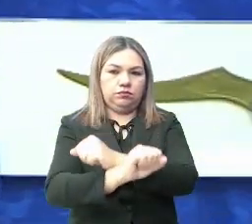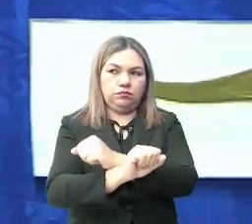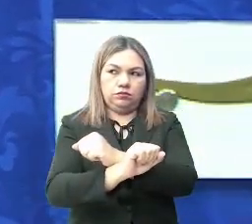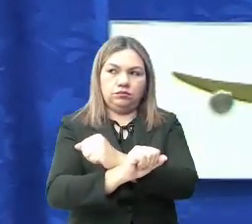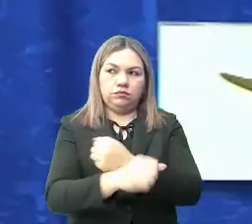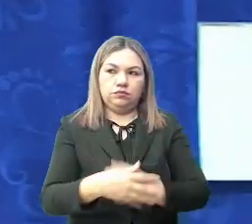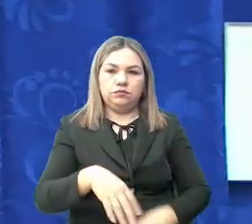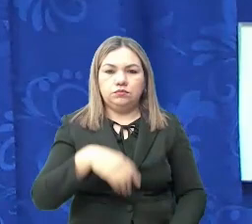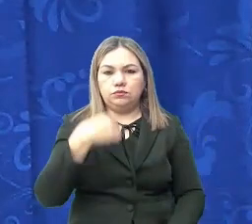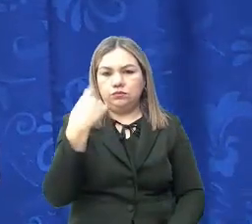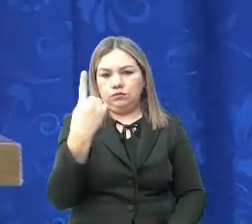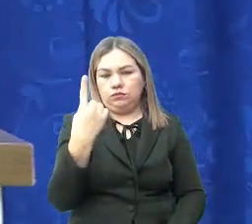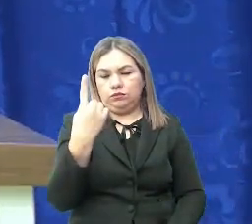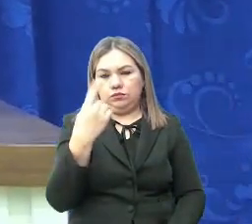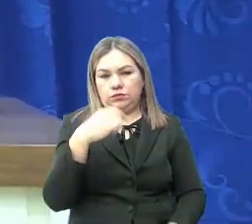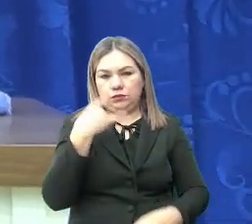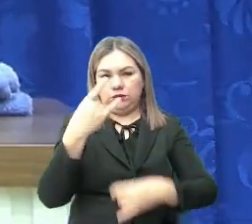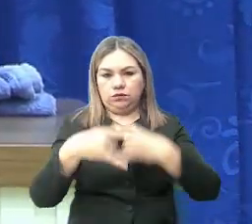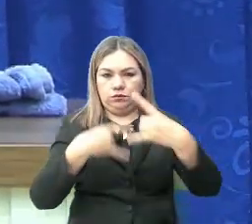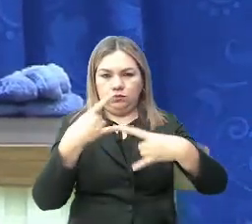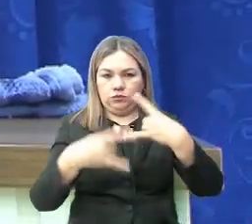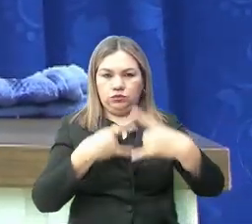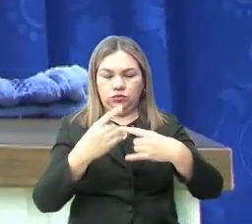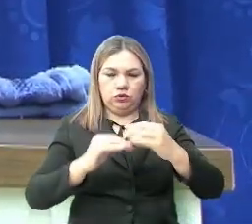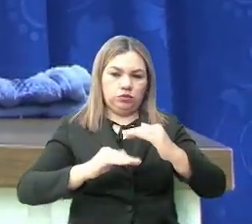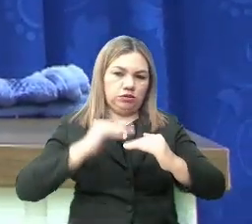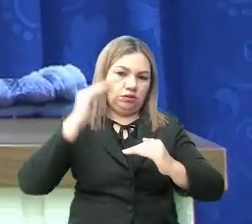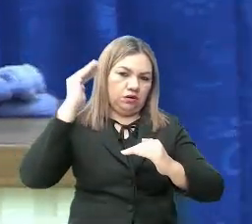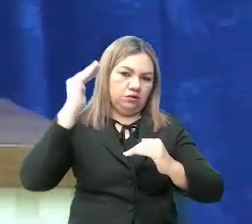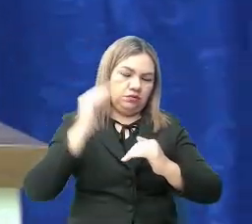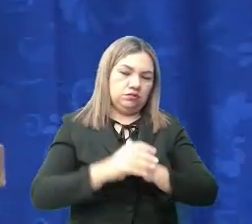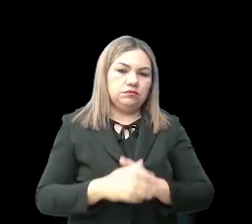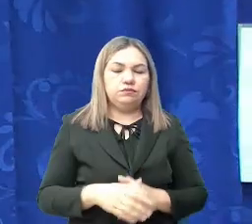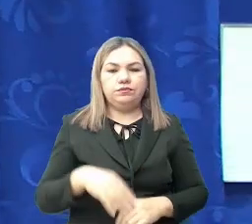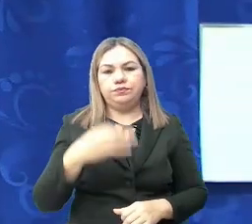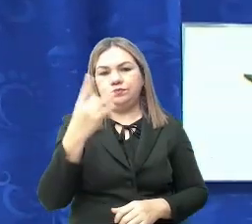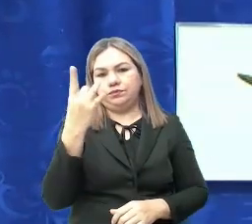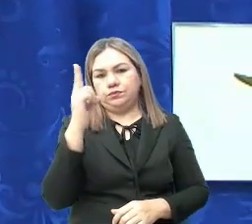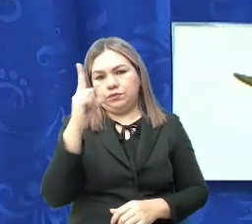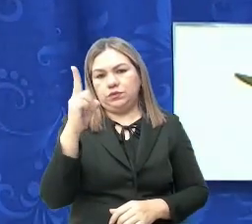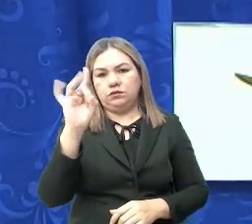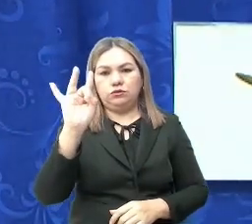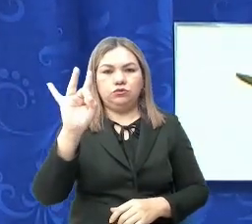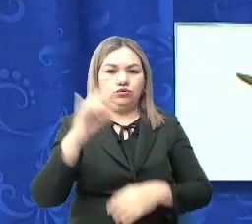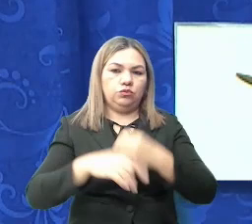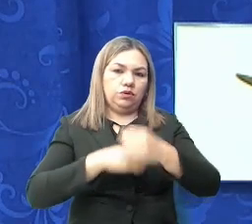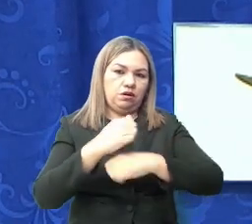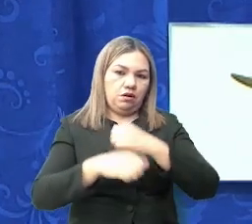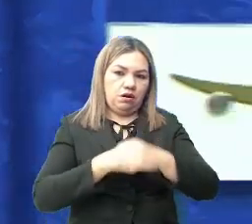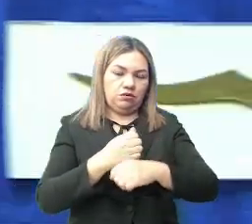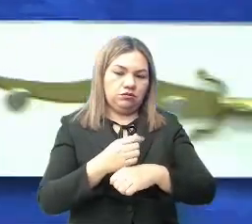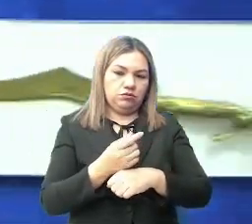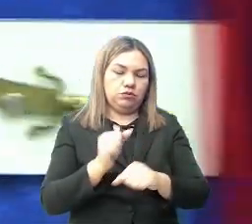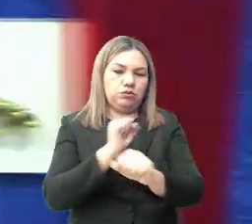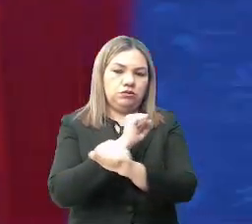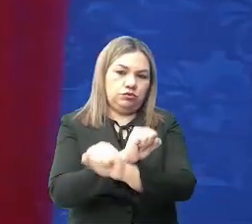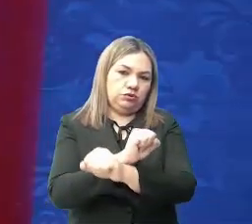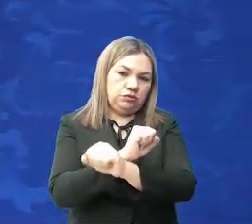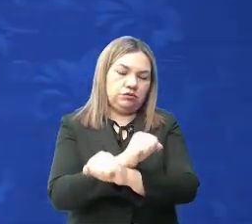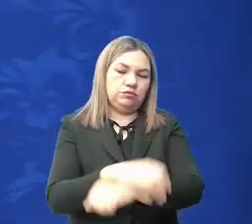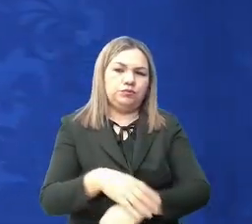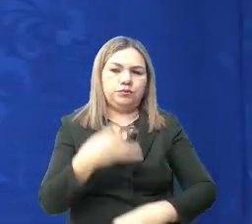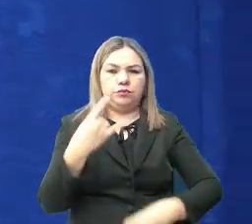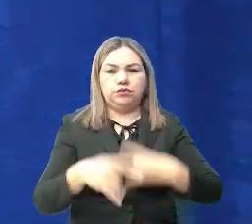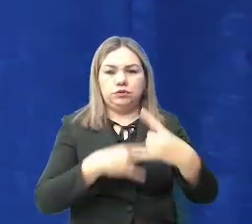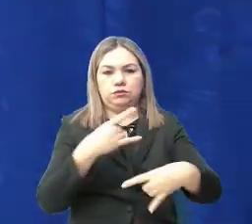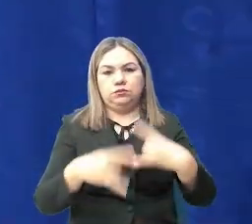18 years with a huge demon. 18 years because of this ruler. And